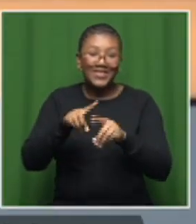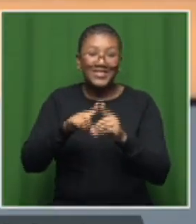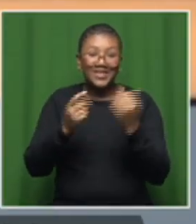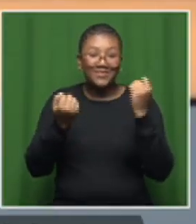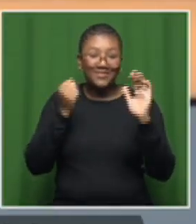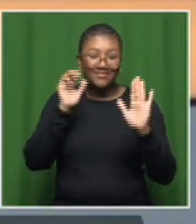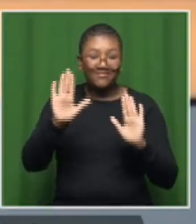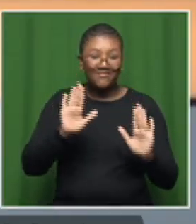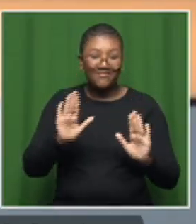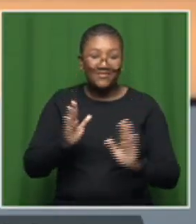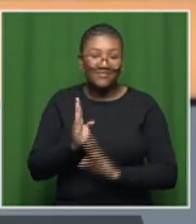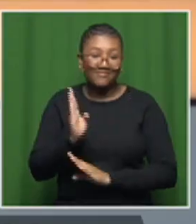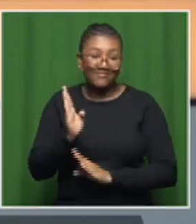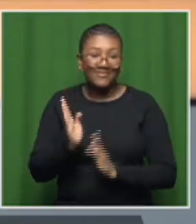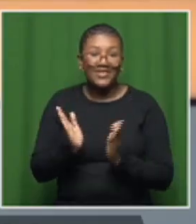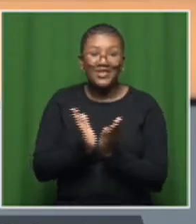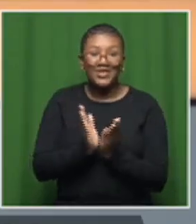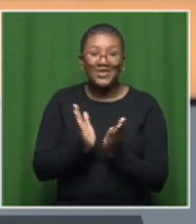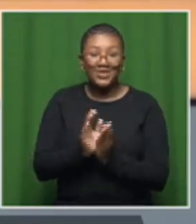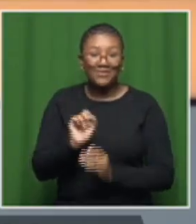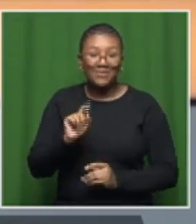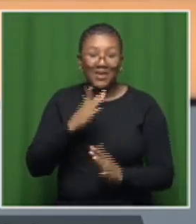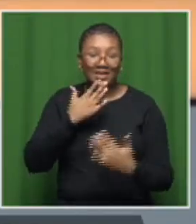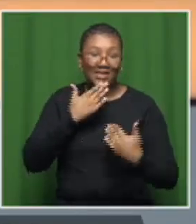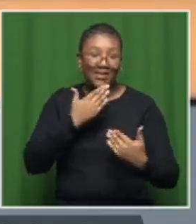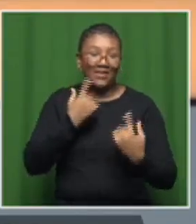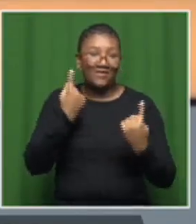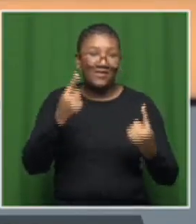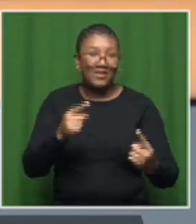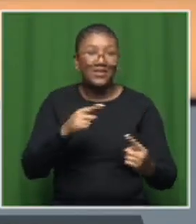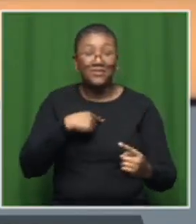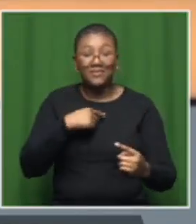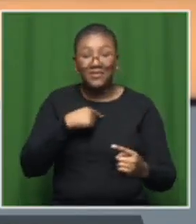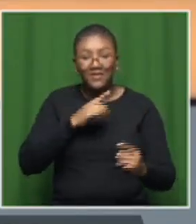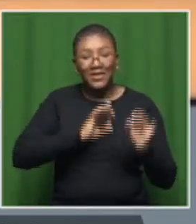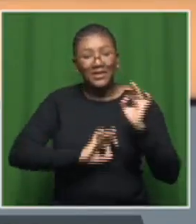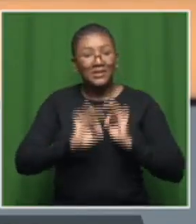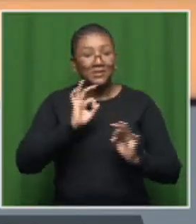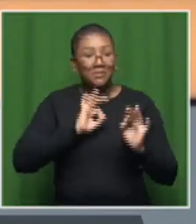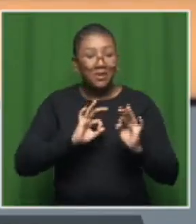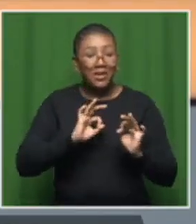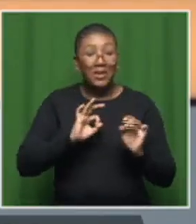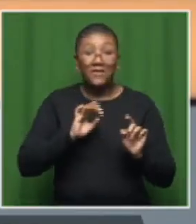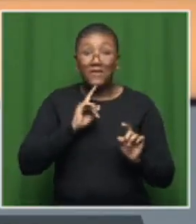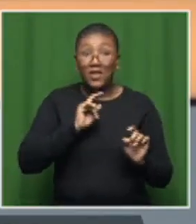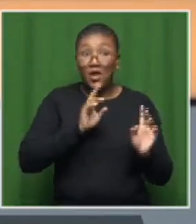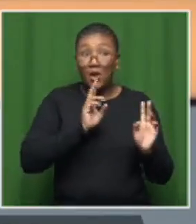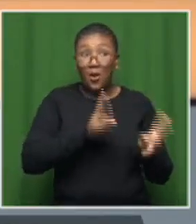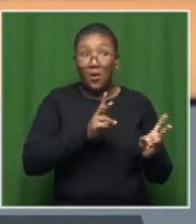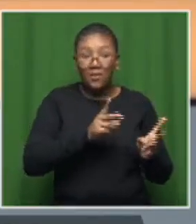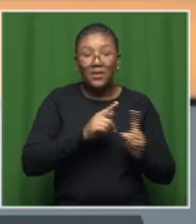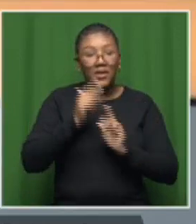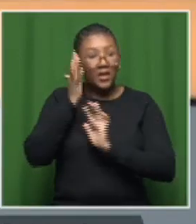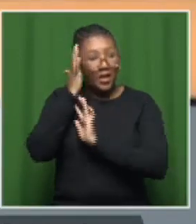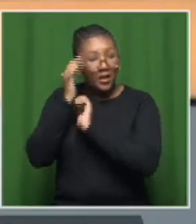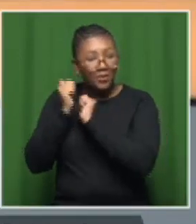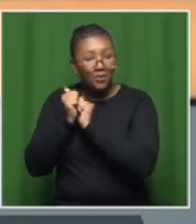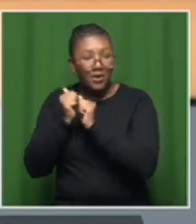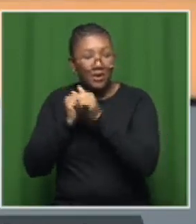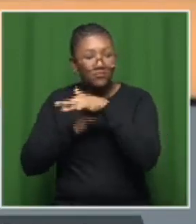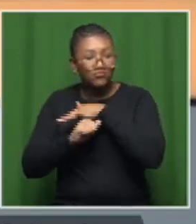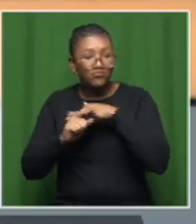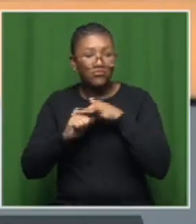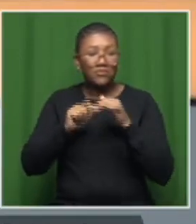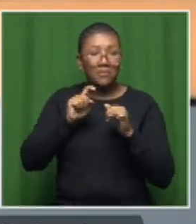Again, thank you, Tiff, for joining us and for sharing the relationship between, the natural elements and our brain as well, how to better